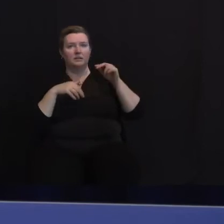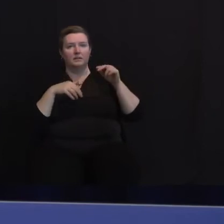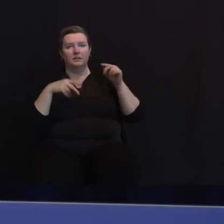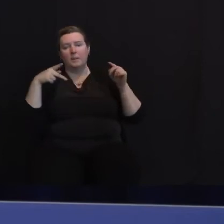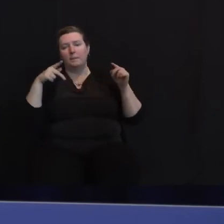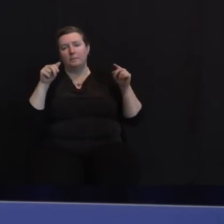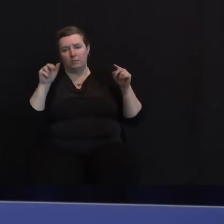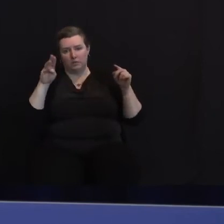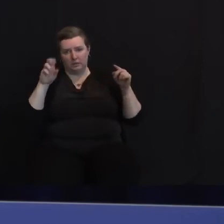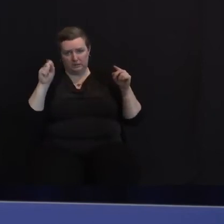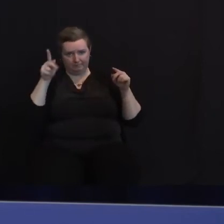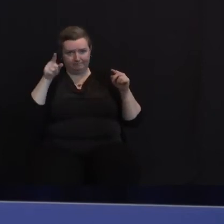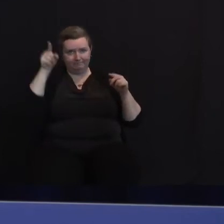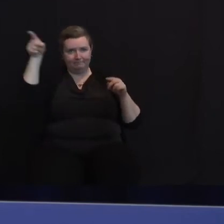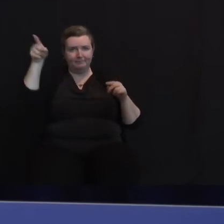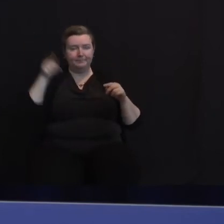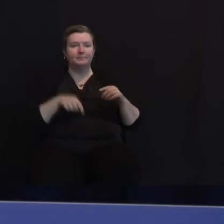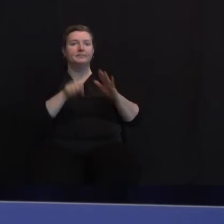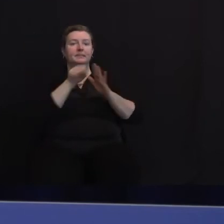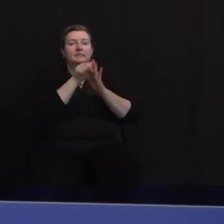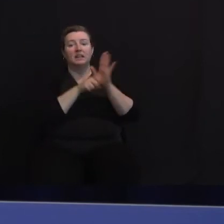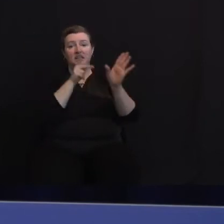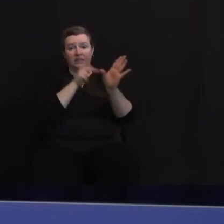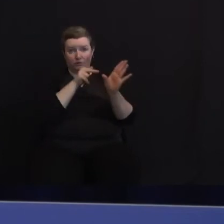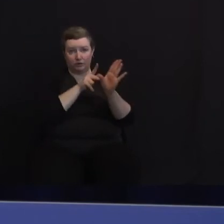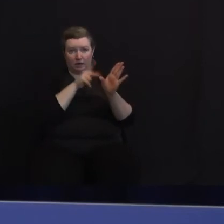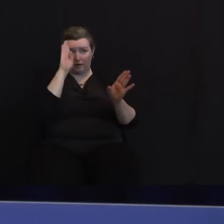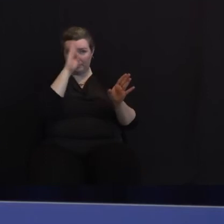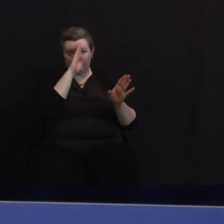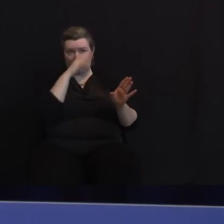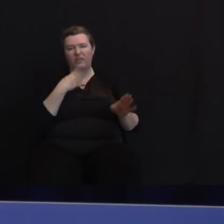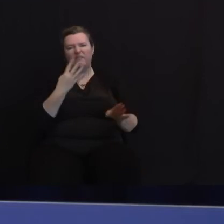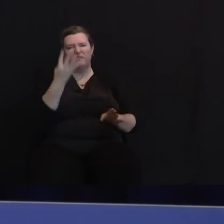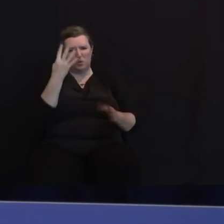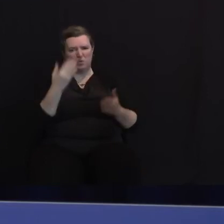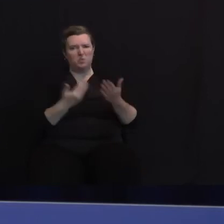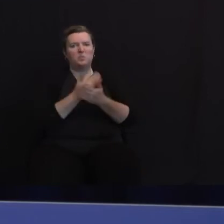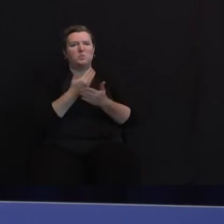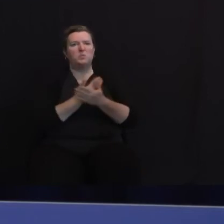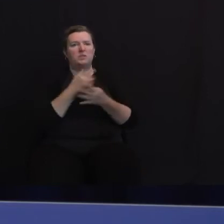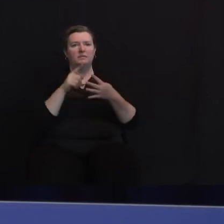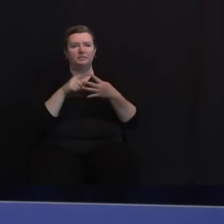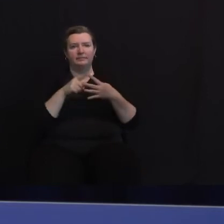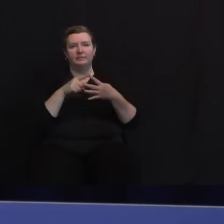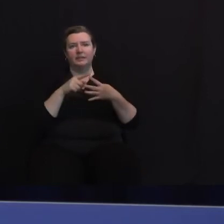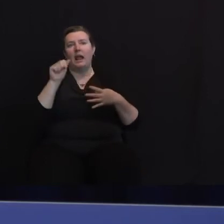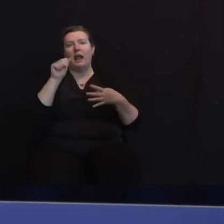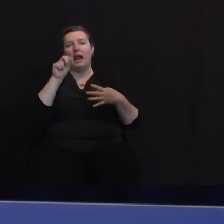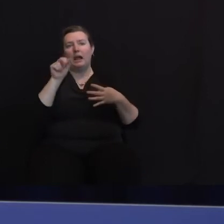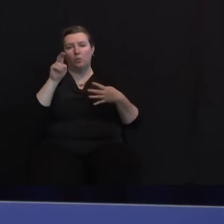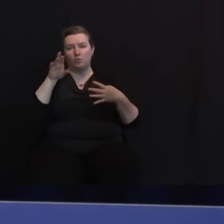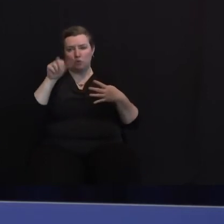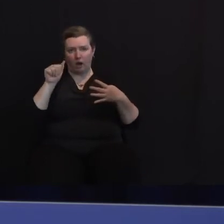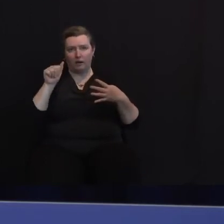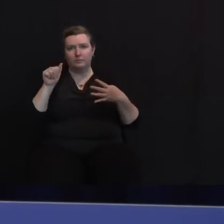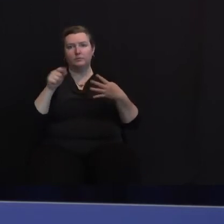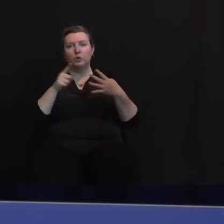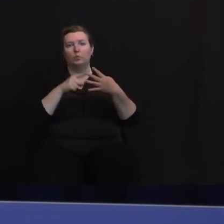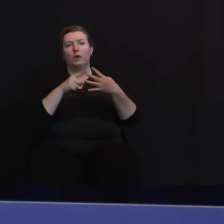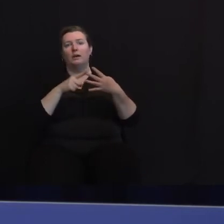State psychiatric hospitals are reporting 4 new cases among patients at Ancora and 1 at Trenton Psychiatric